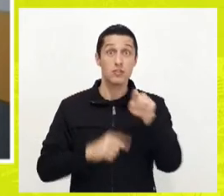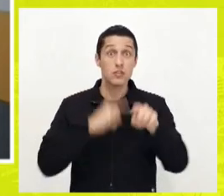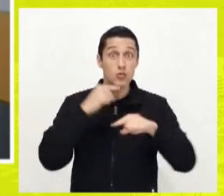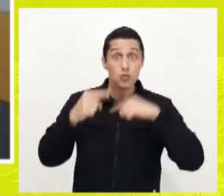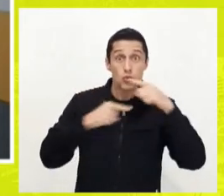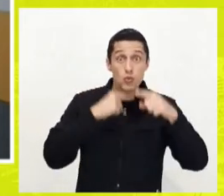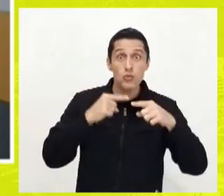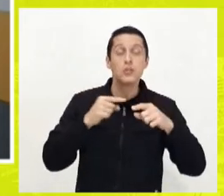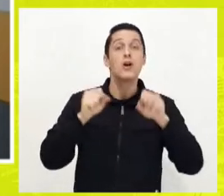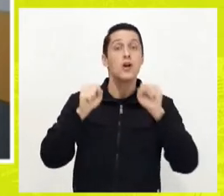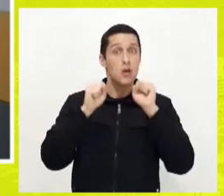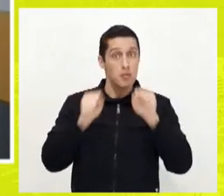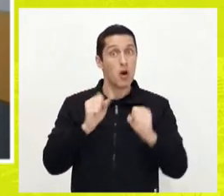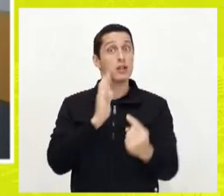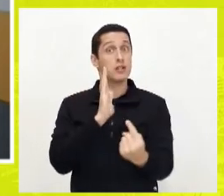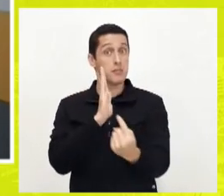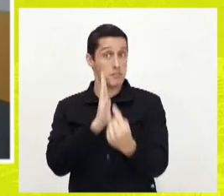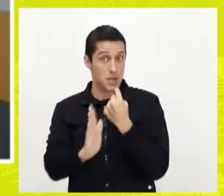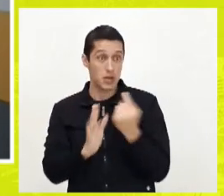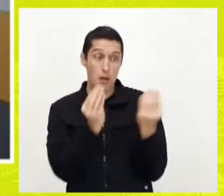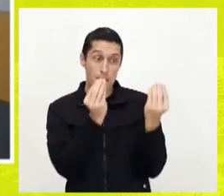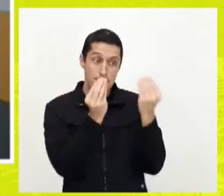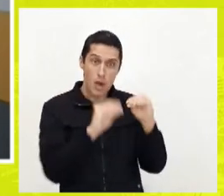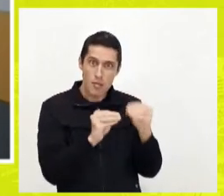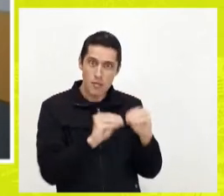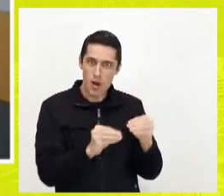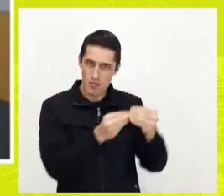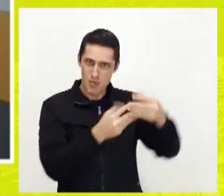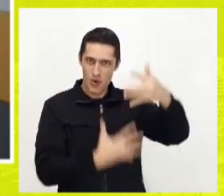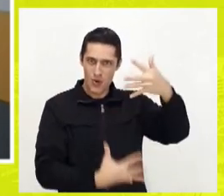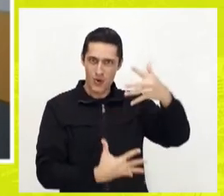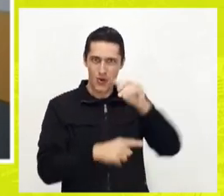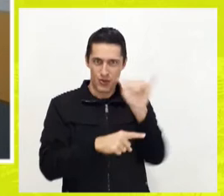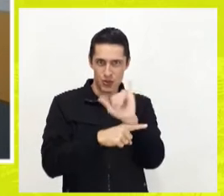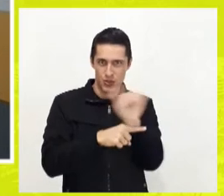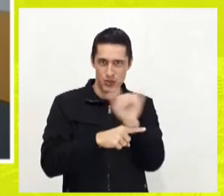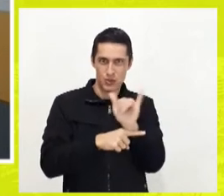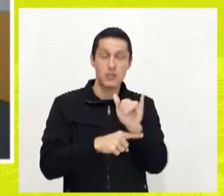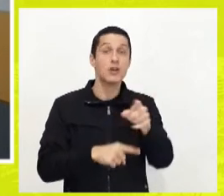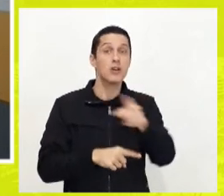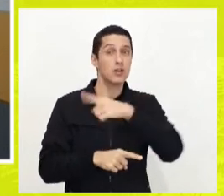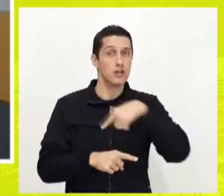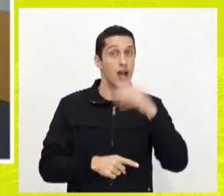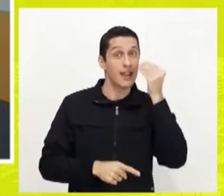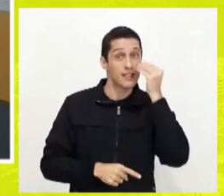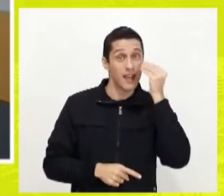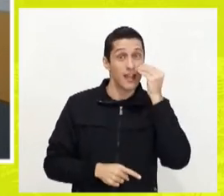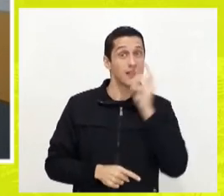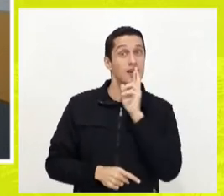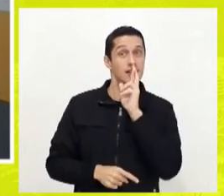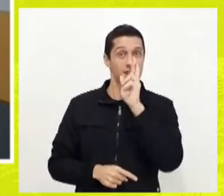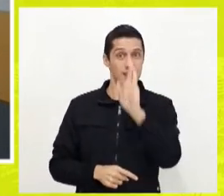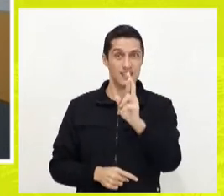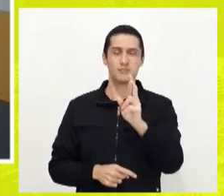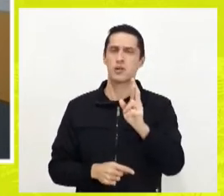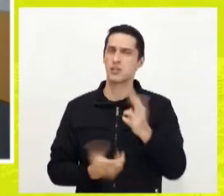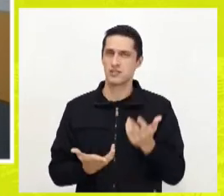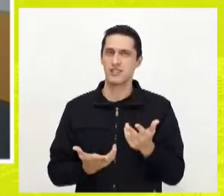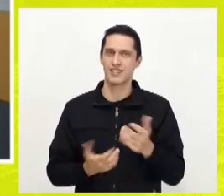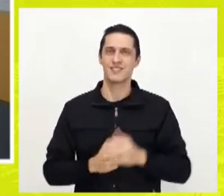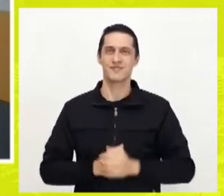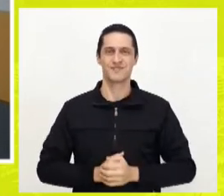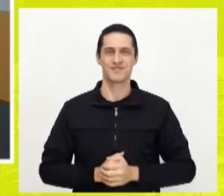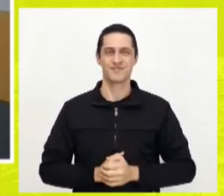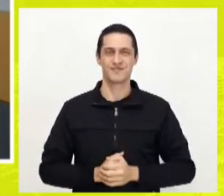can't be answered you can comment on the youtube broadcast we're going to try and answer the most the greatest